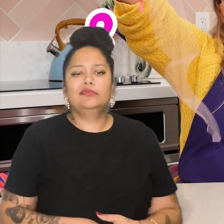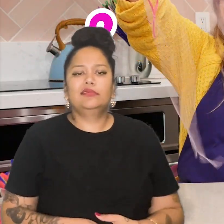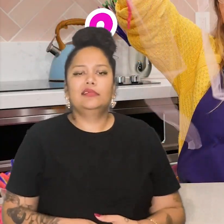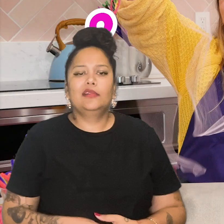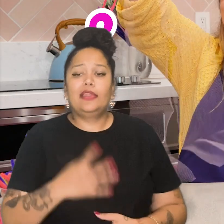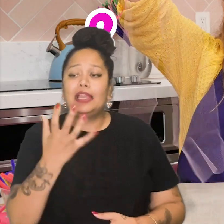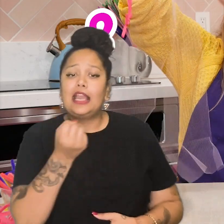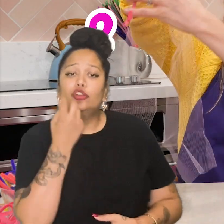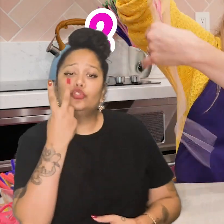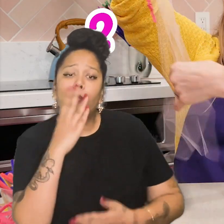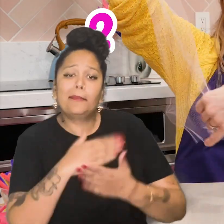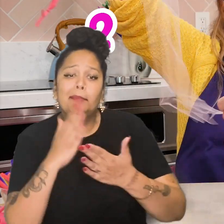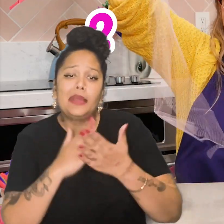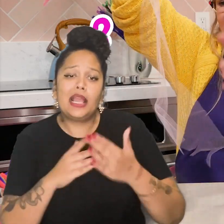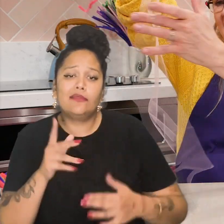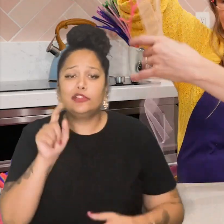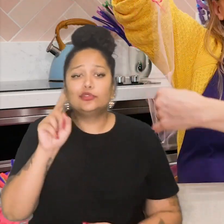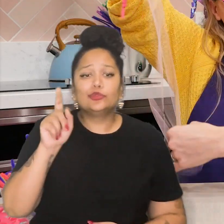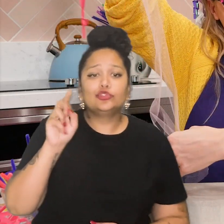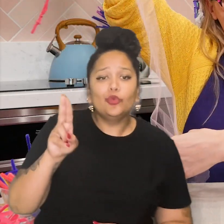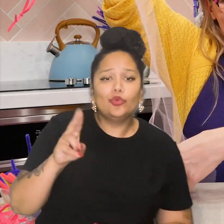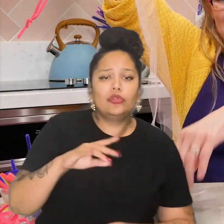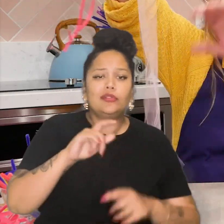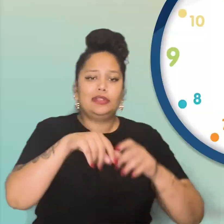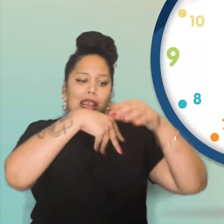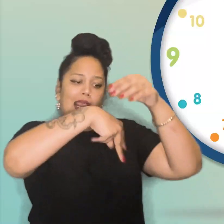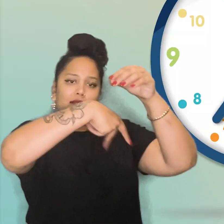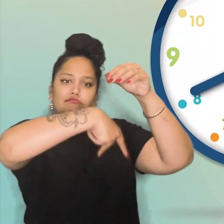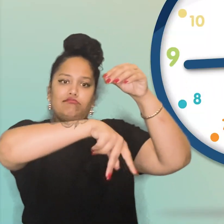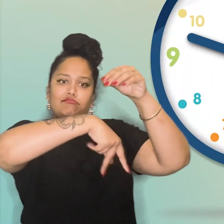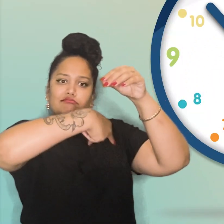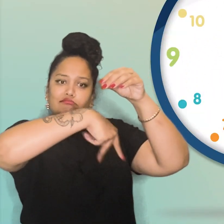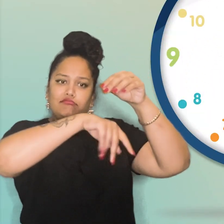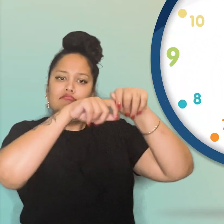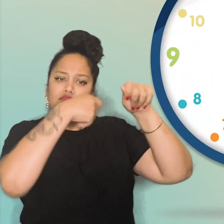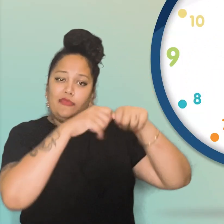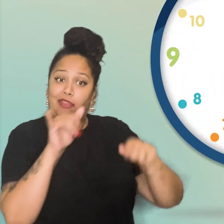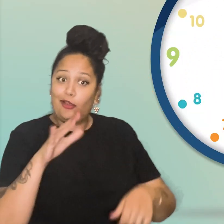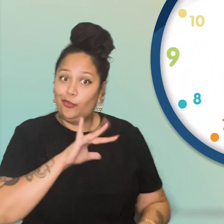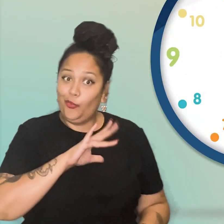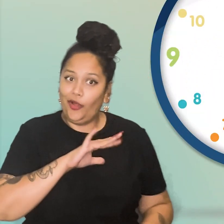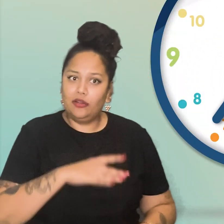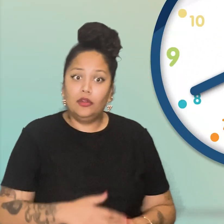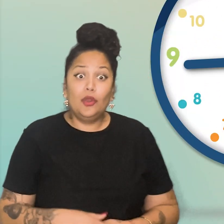the tutu hanging down. Isn't that cool? We need to hurry,